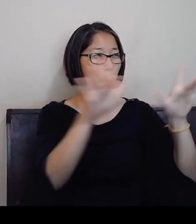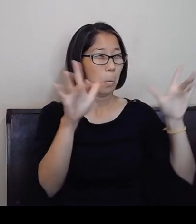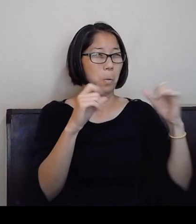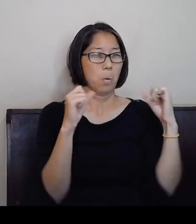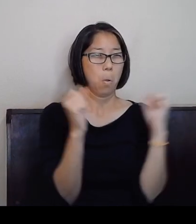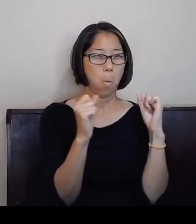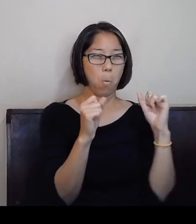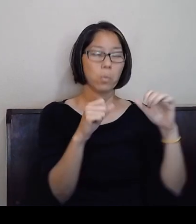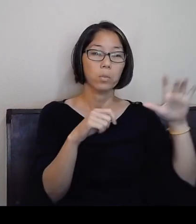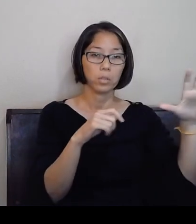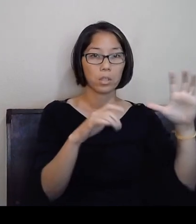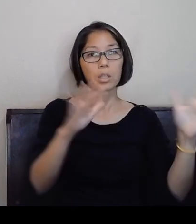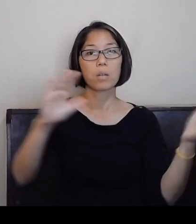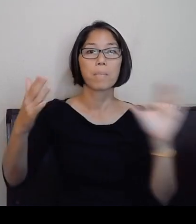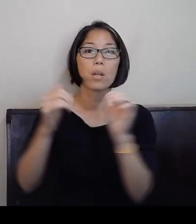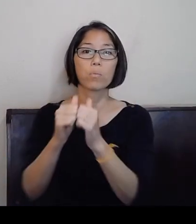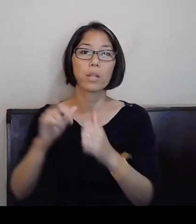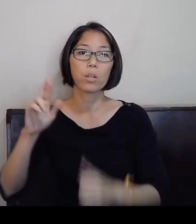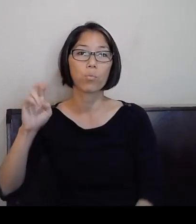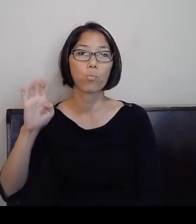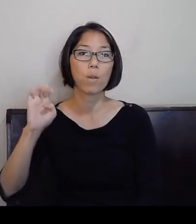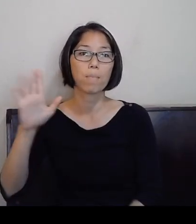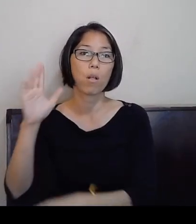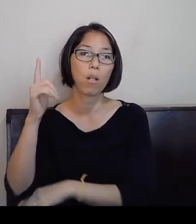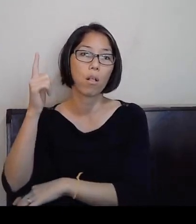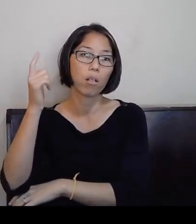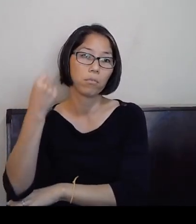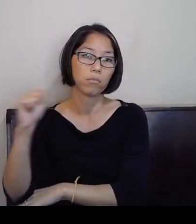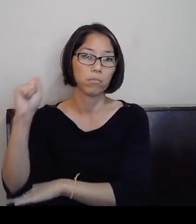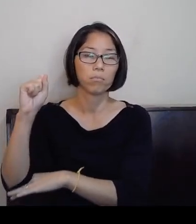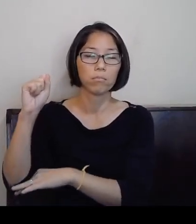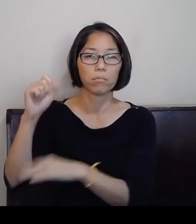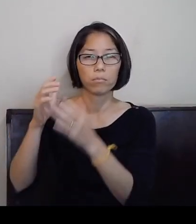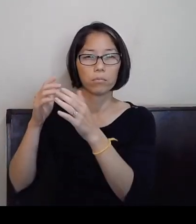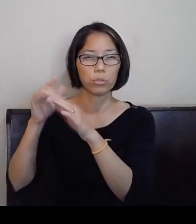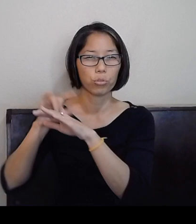that with the Rebels' ships. They look and feel lived in, like a home.